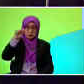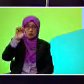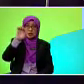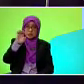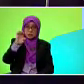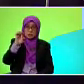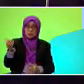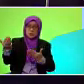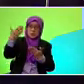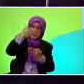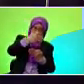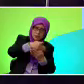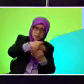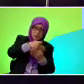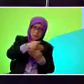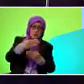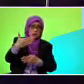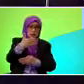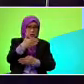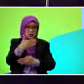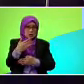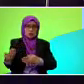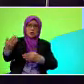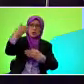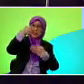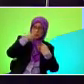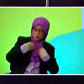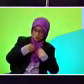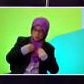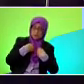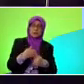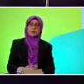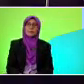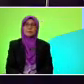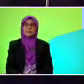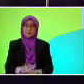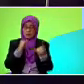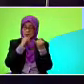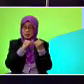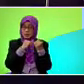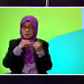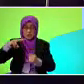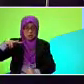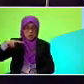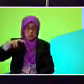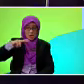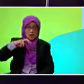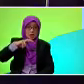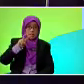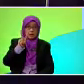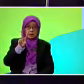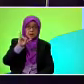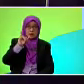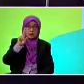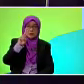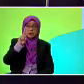All right. Last but not least, virus. Who wants to tell us about virus and their infectious A lot to diseases? talk about this.